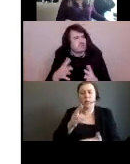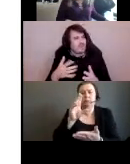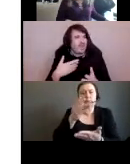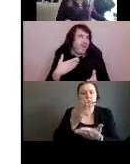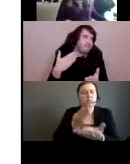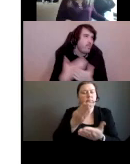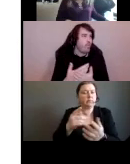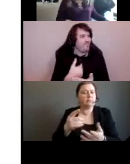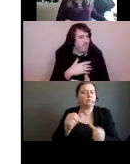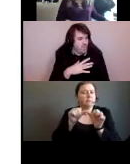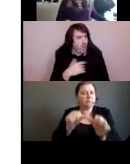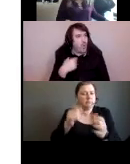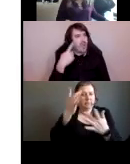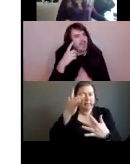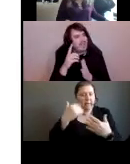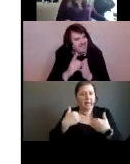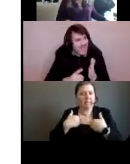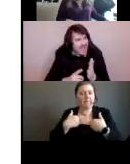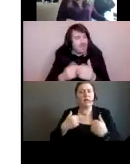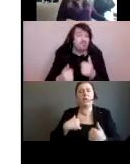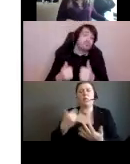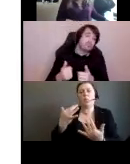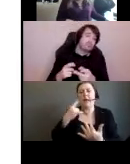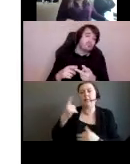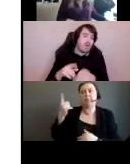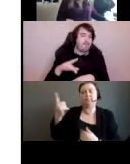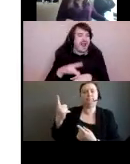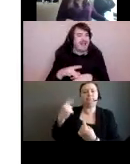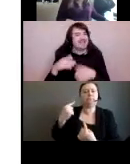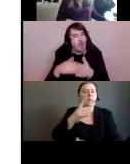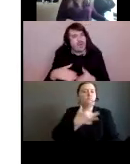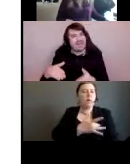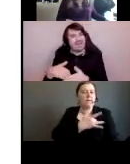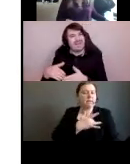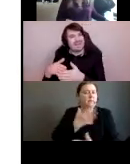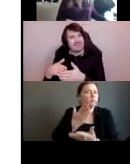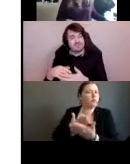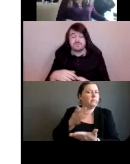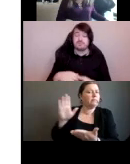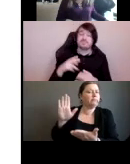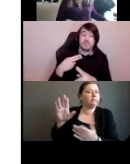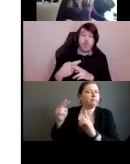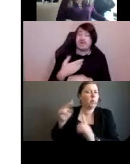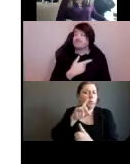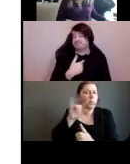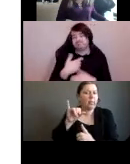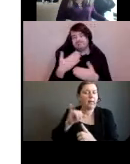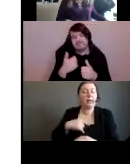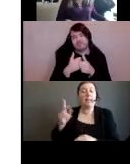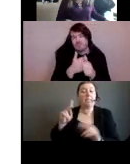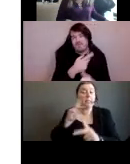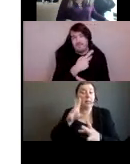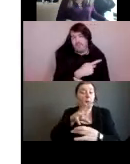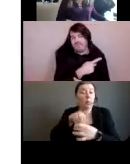condition. We're waiting for direction on the province about how people who are included in phase